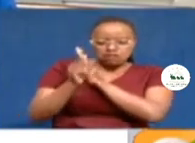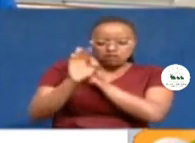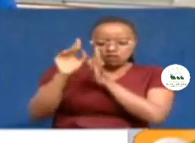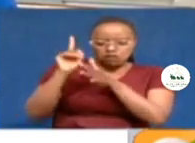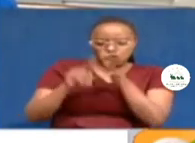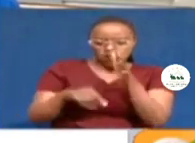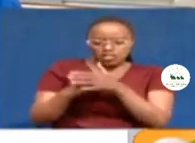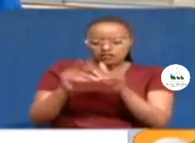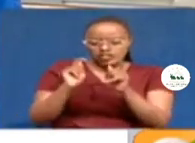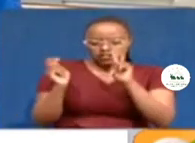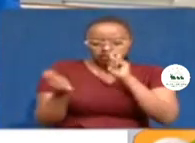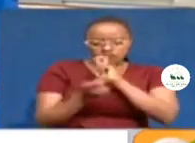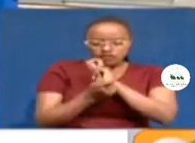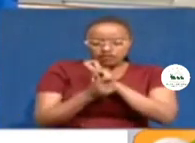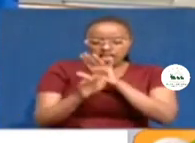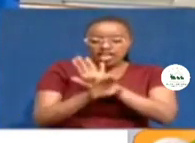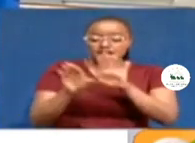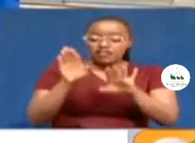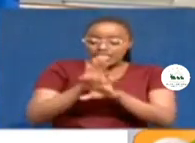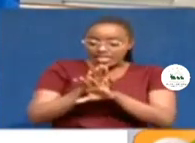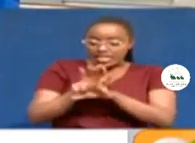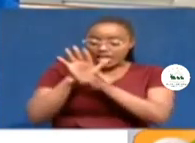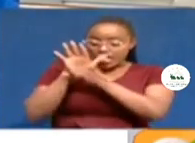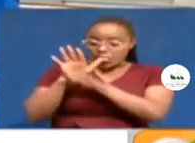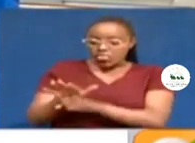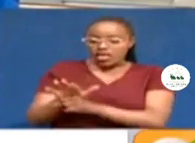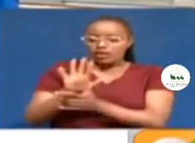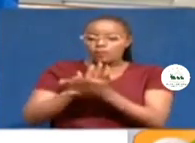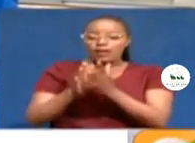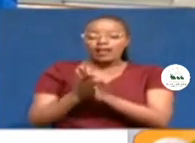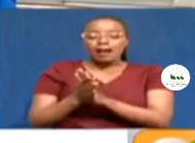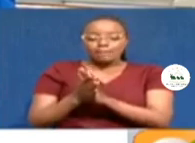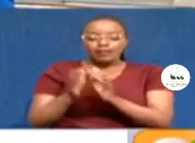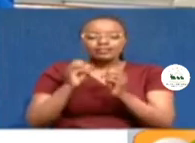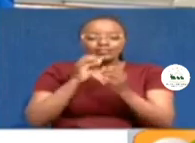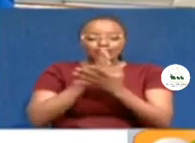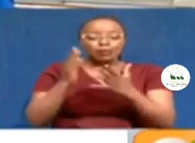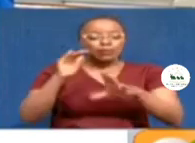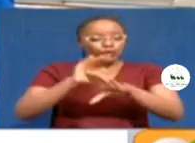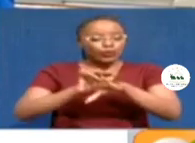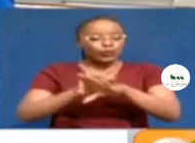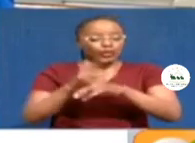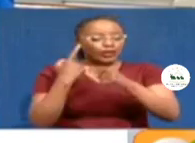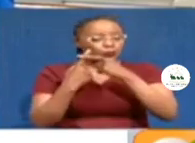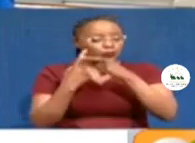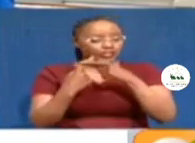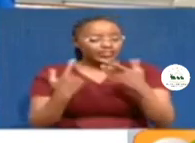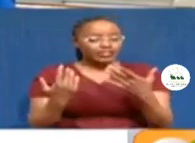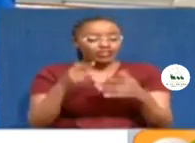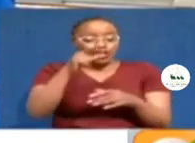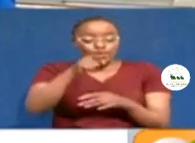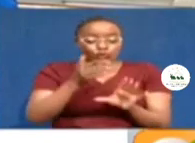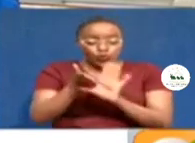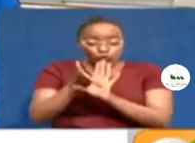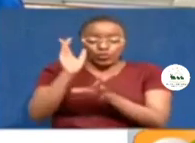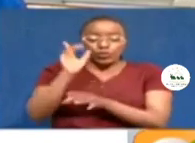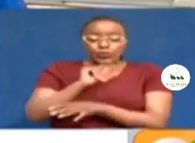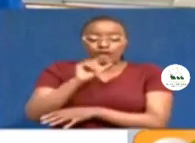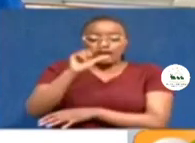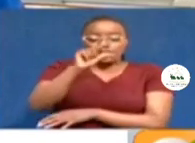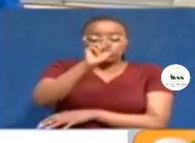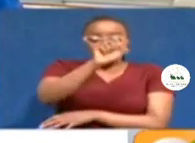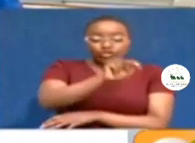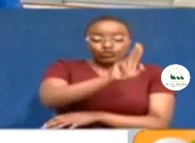of turning every disadvantage into an advantage. You take away the